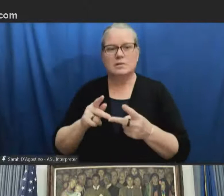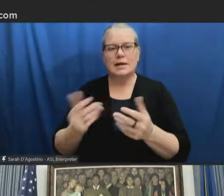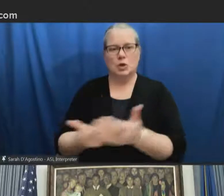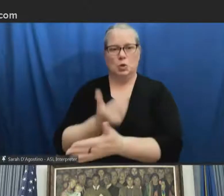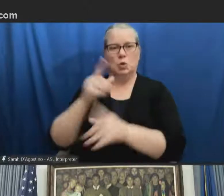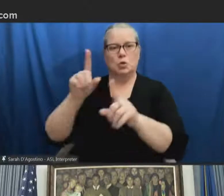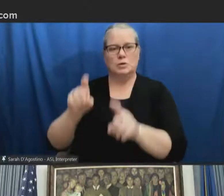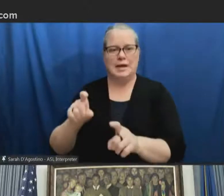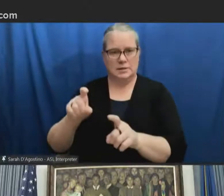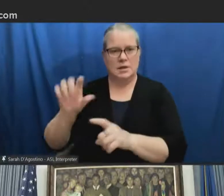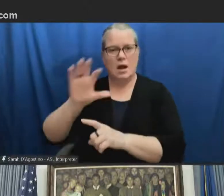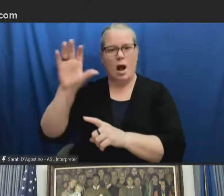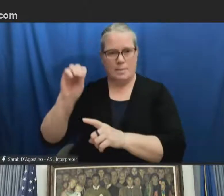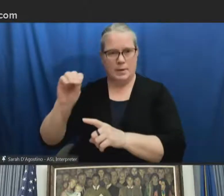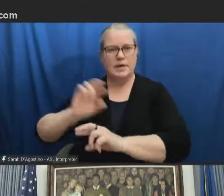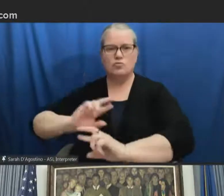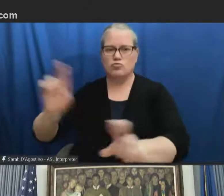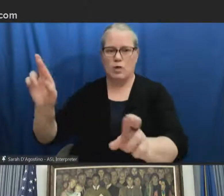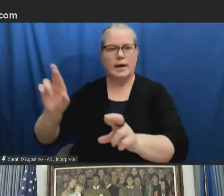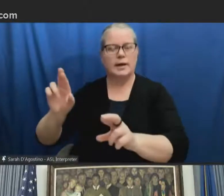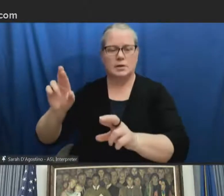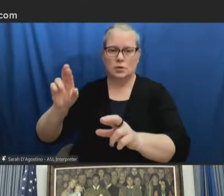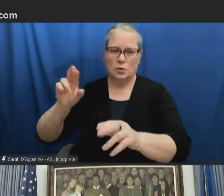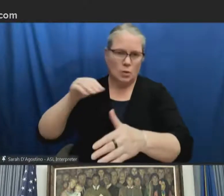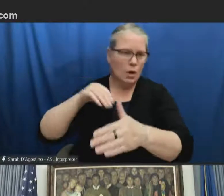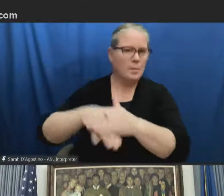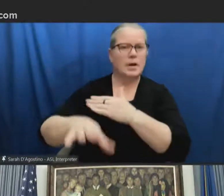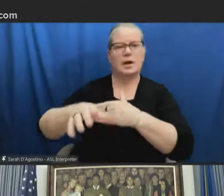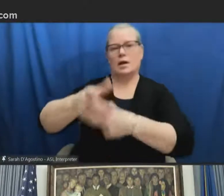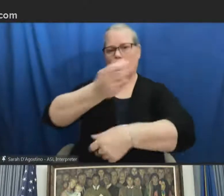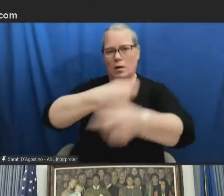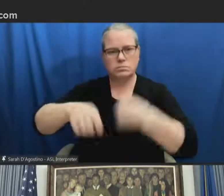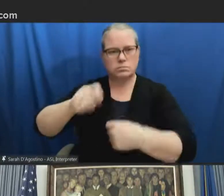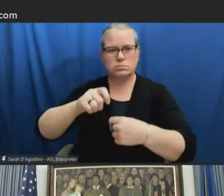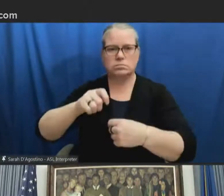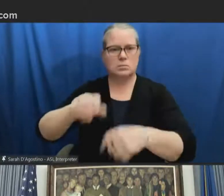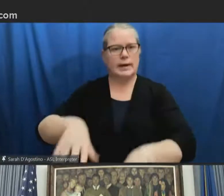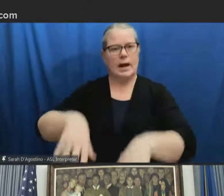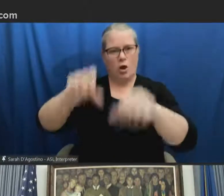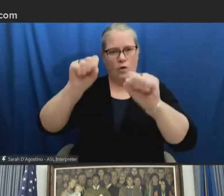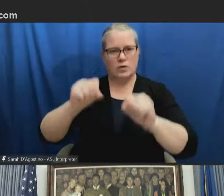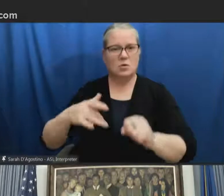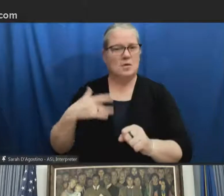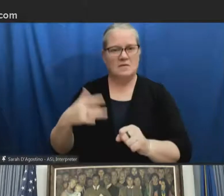be ready to step in and take that over, and we don't expect any disruptions. Thank you.